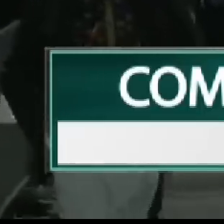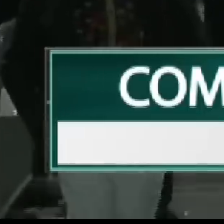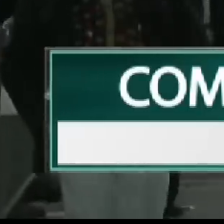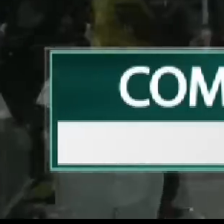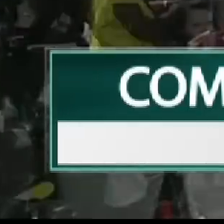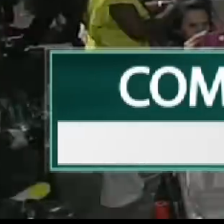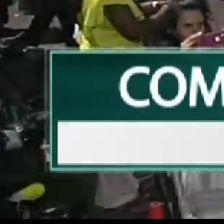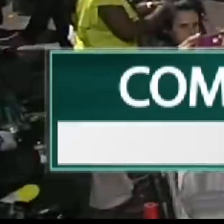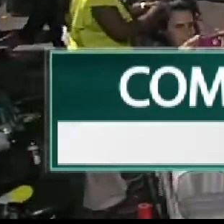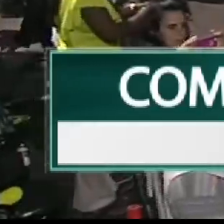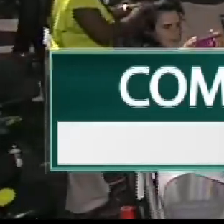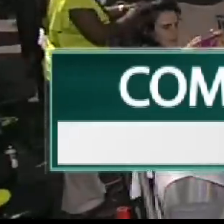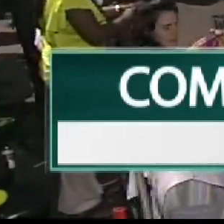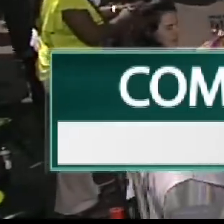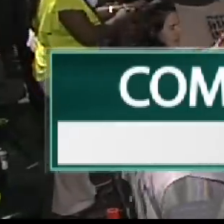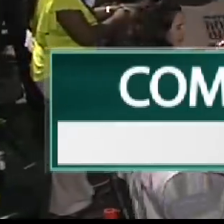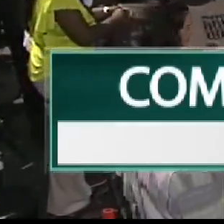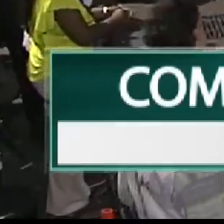results the same way again.